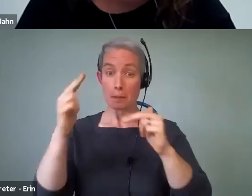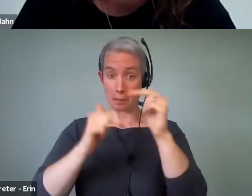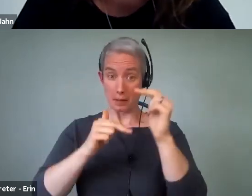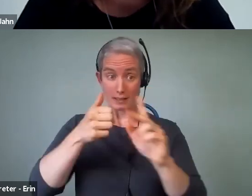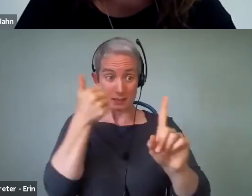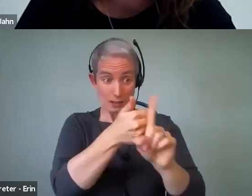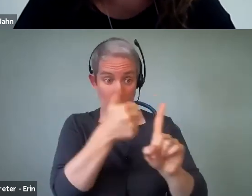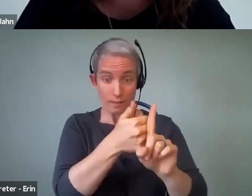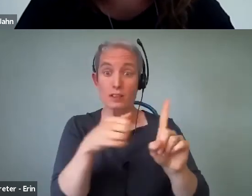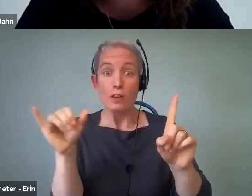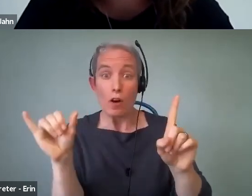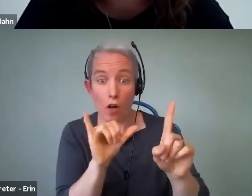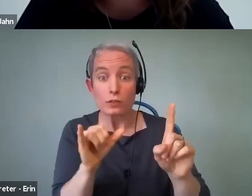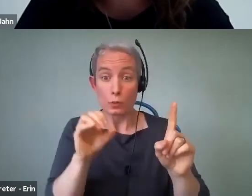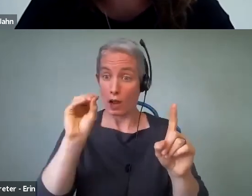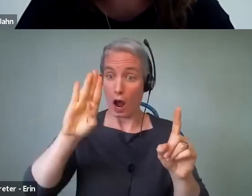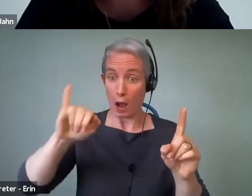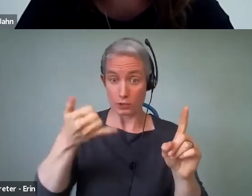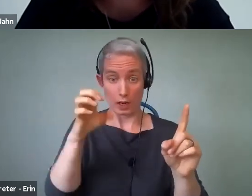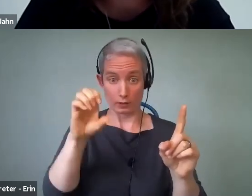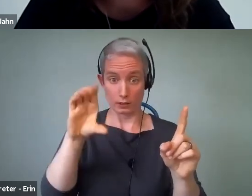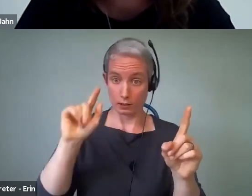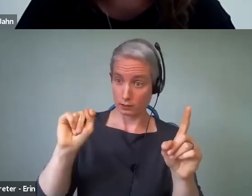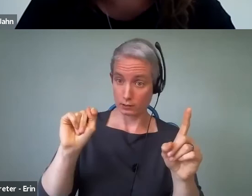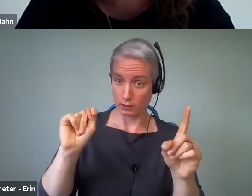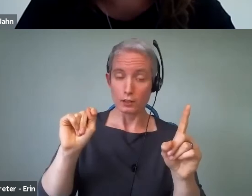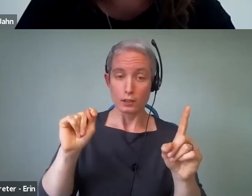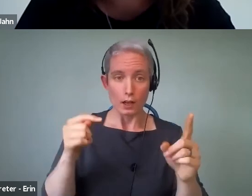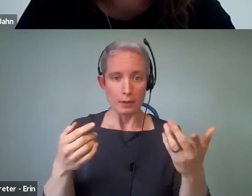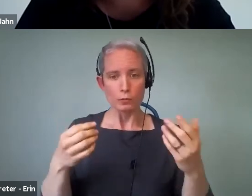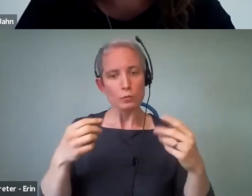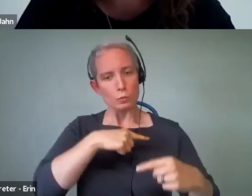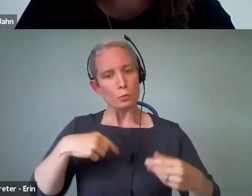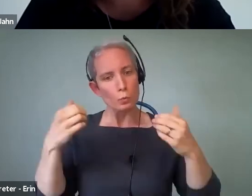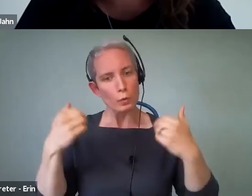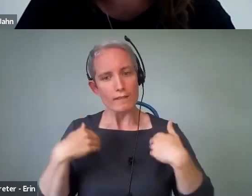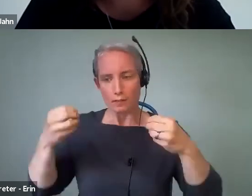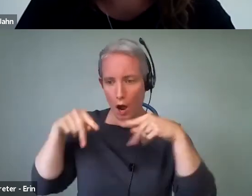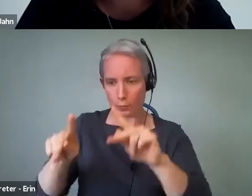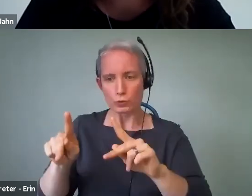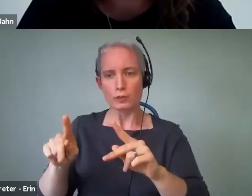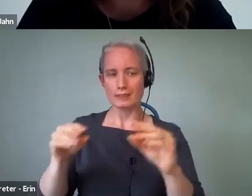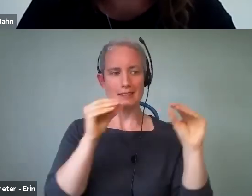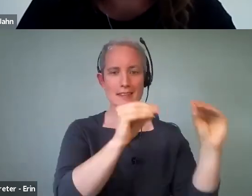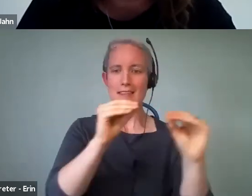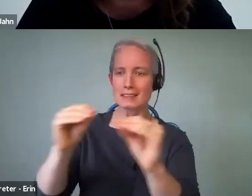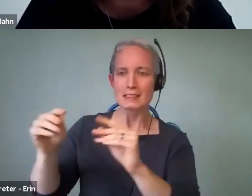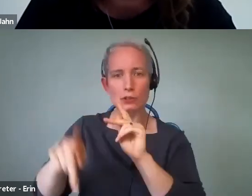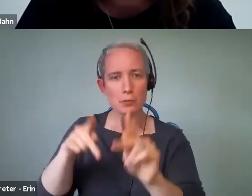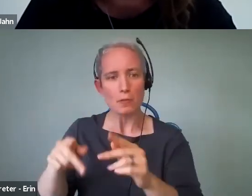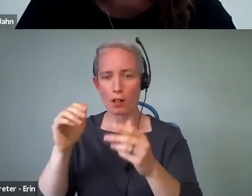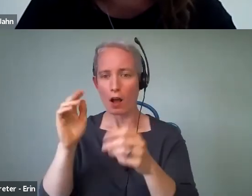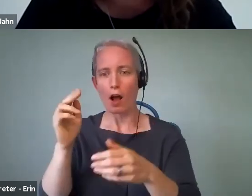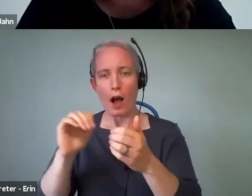of engagement? And that's an opportunity for us to teach. Now, certainly not to say, as you point out, just because you teach doesn't mean people will